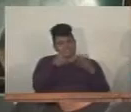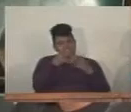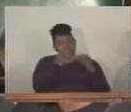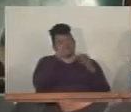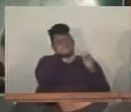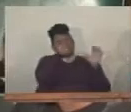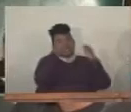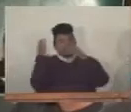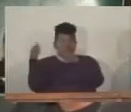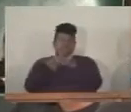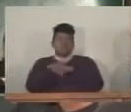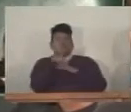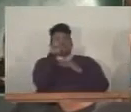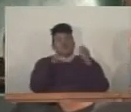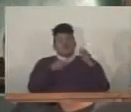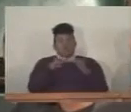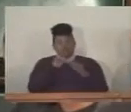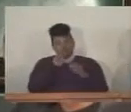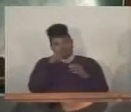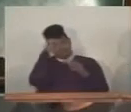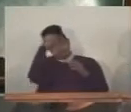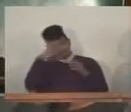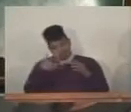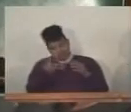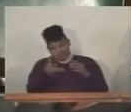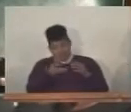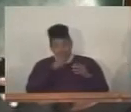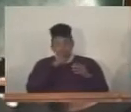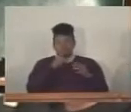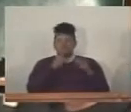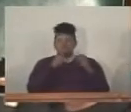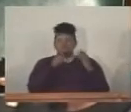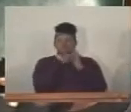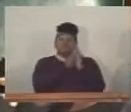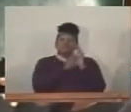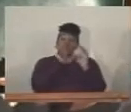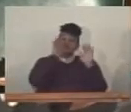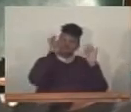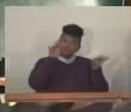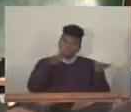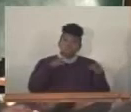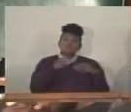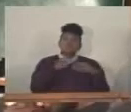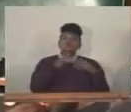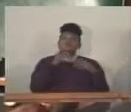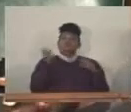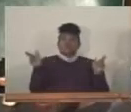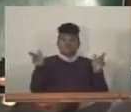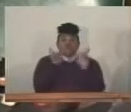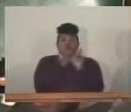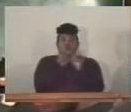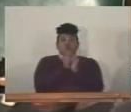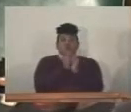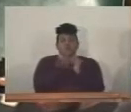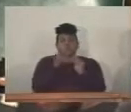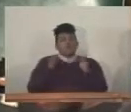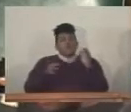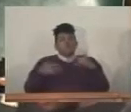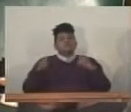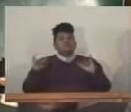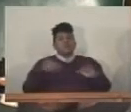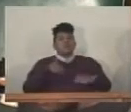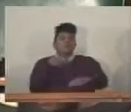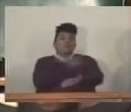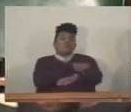will now highlight the main features of the bill. Mr. President, the clause 2